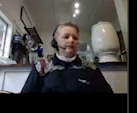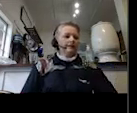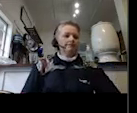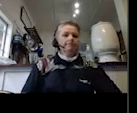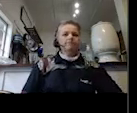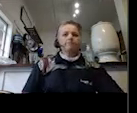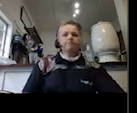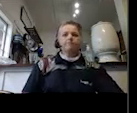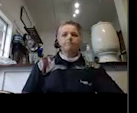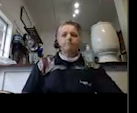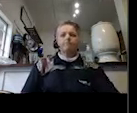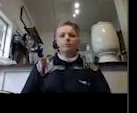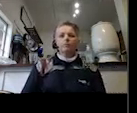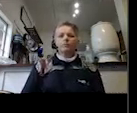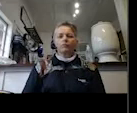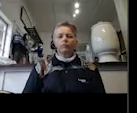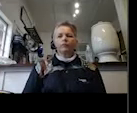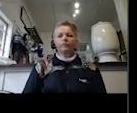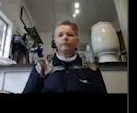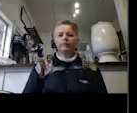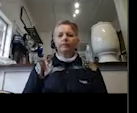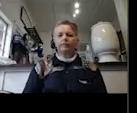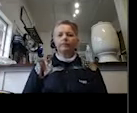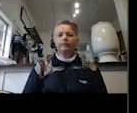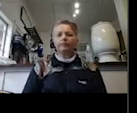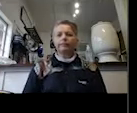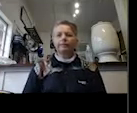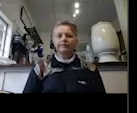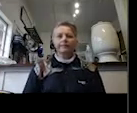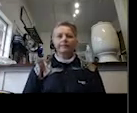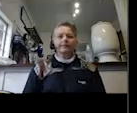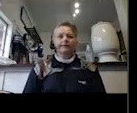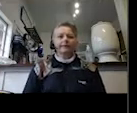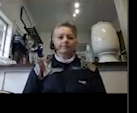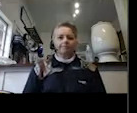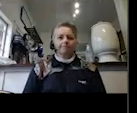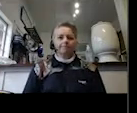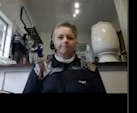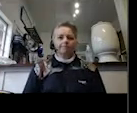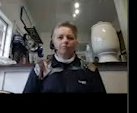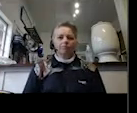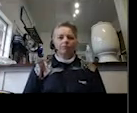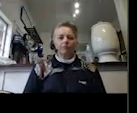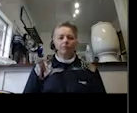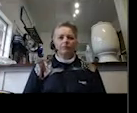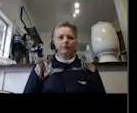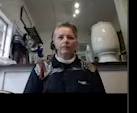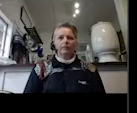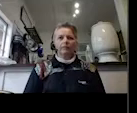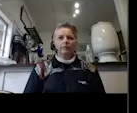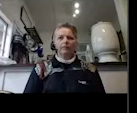interested. So I'll just let people vote, Bridget, and then I'll share the results with